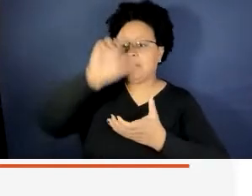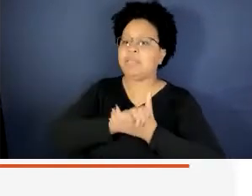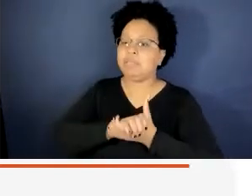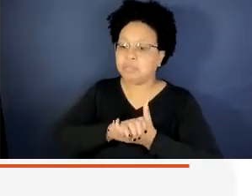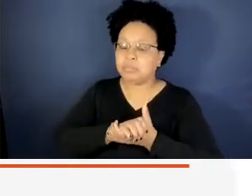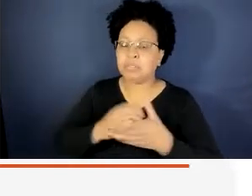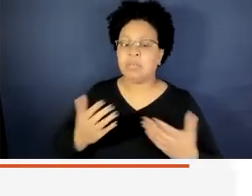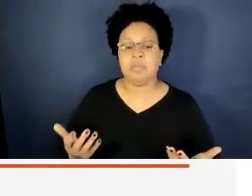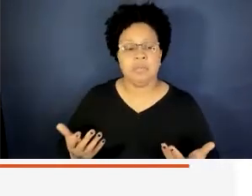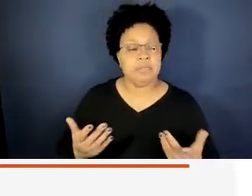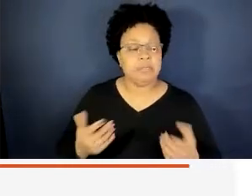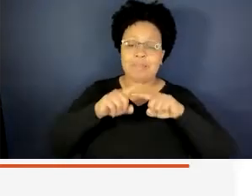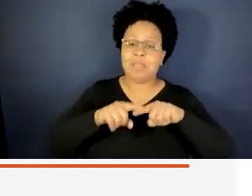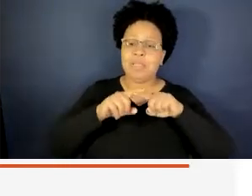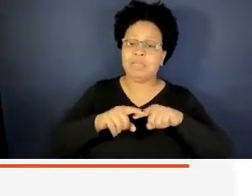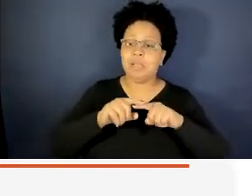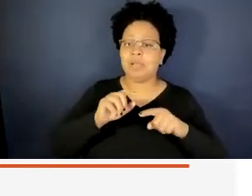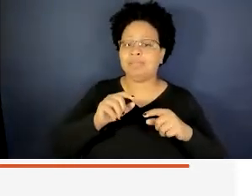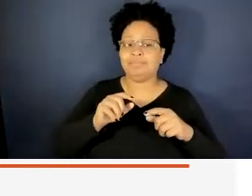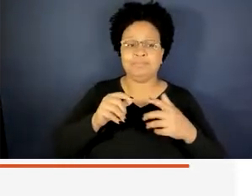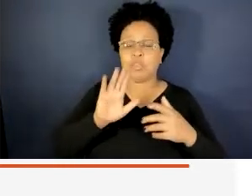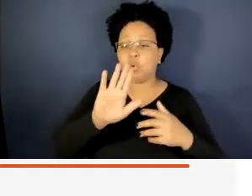sometimes, depending on whatever your religious